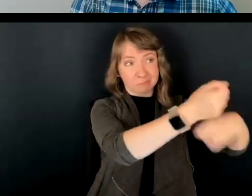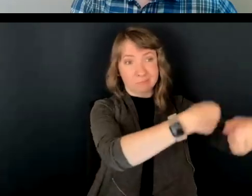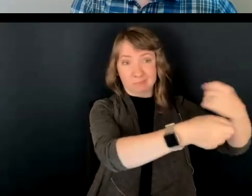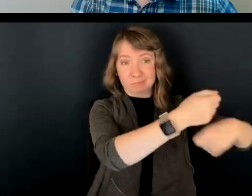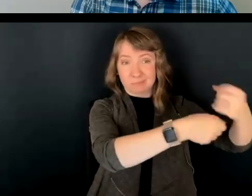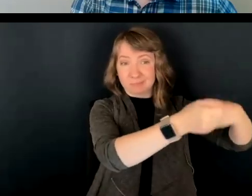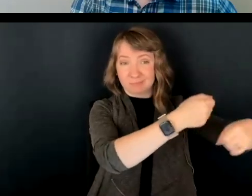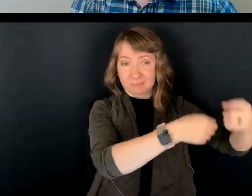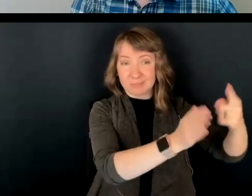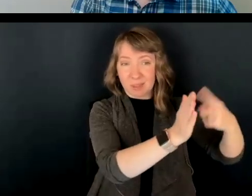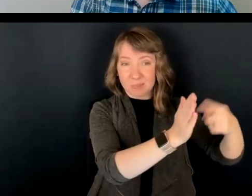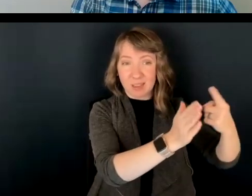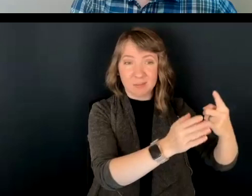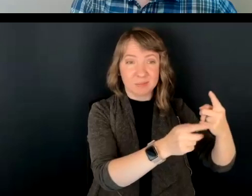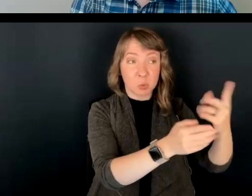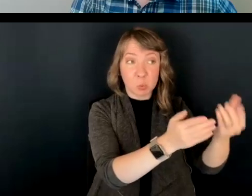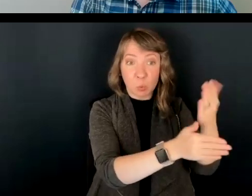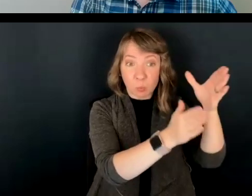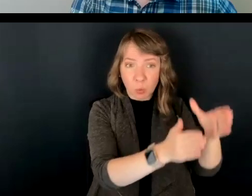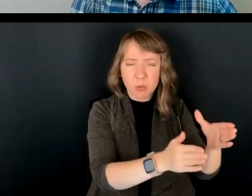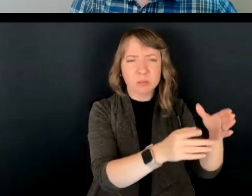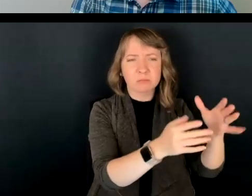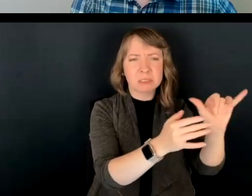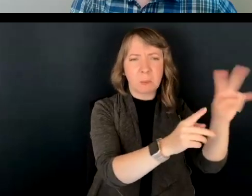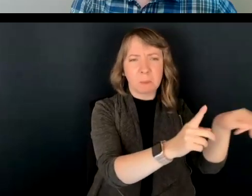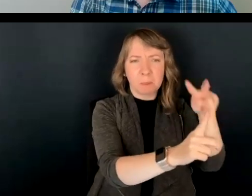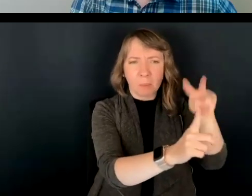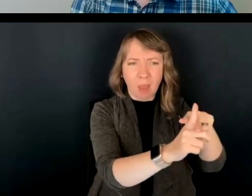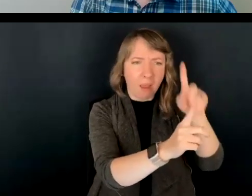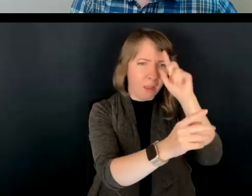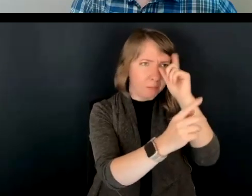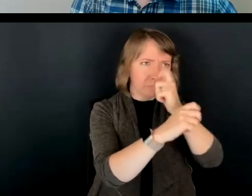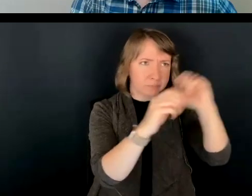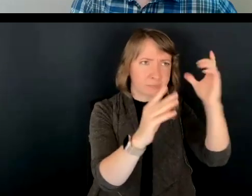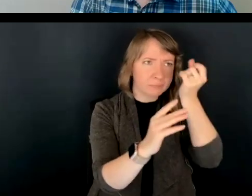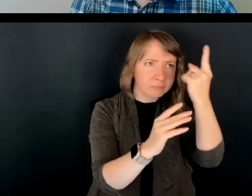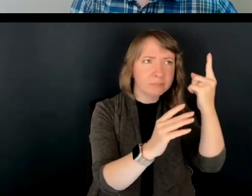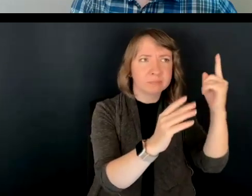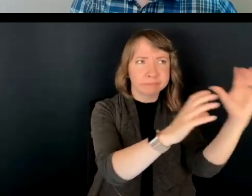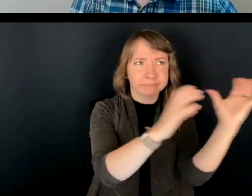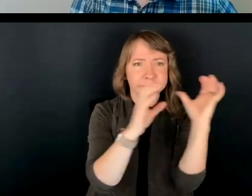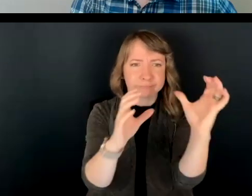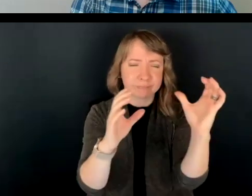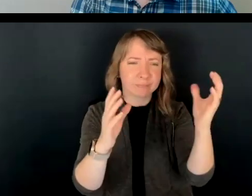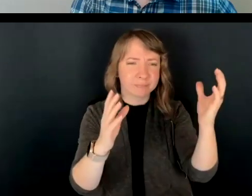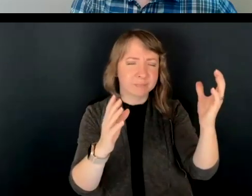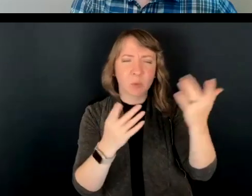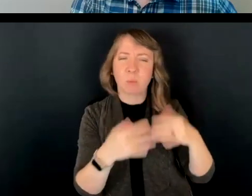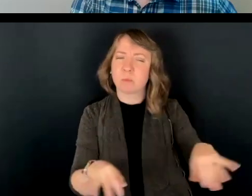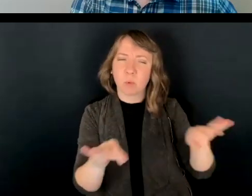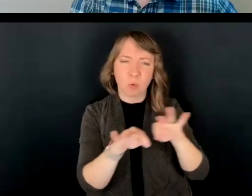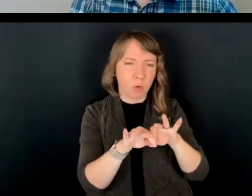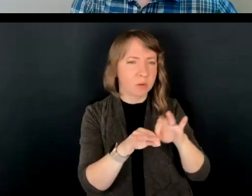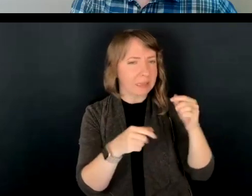new person, they're kind of applying the same framework. And so I just can't say enough about that early engagement,